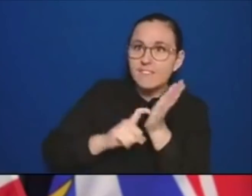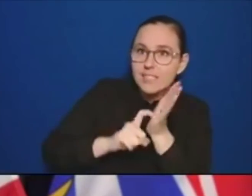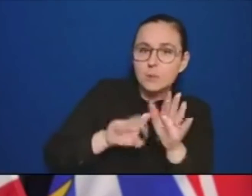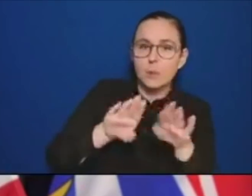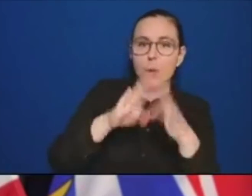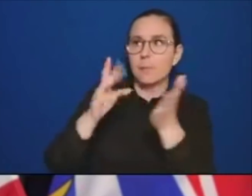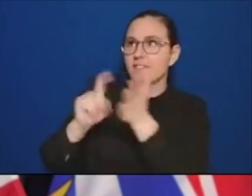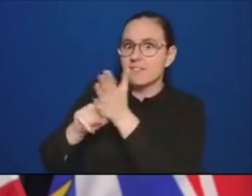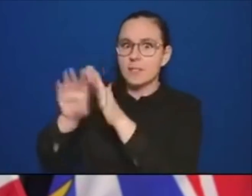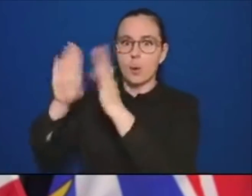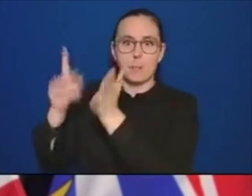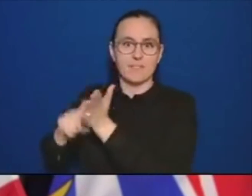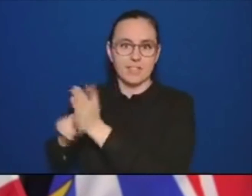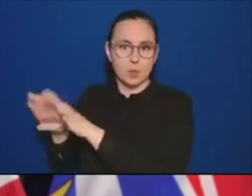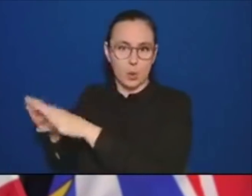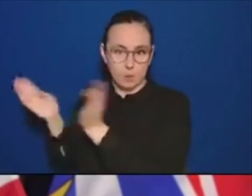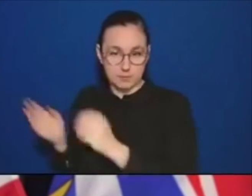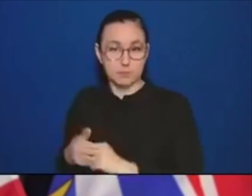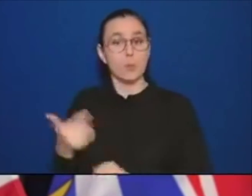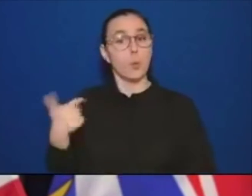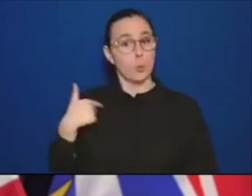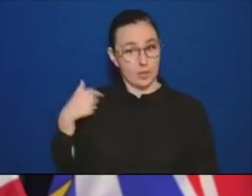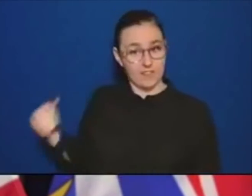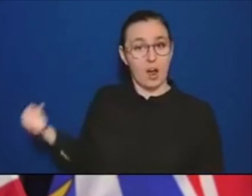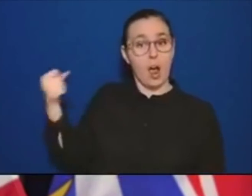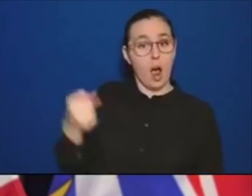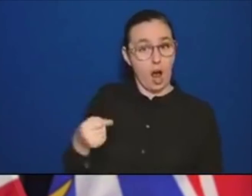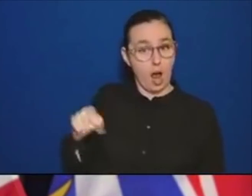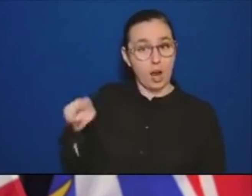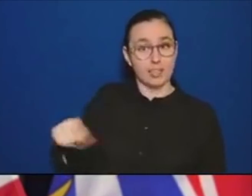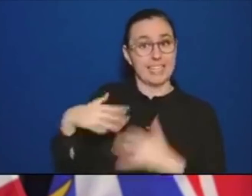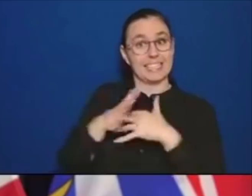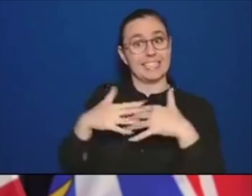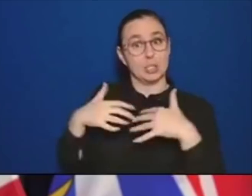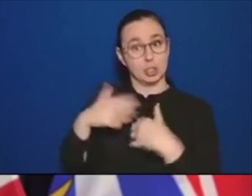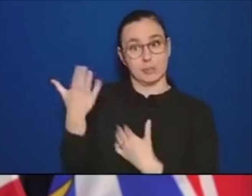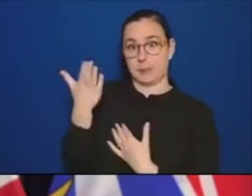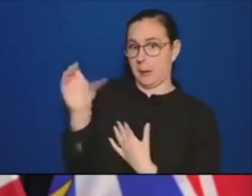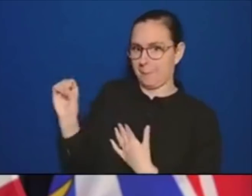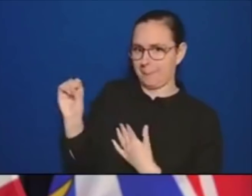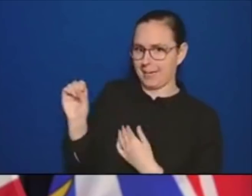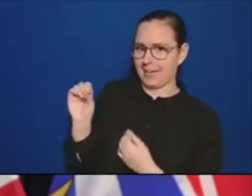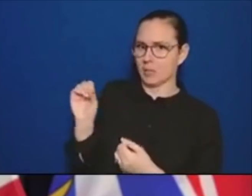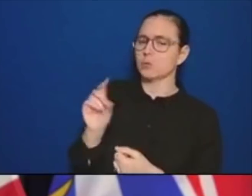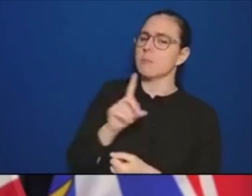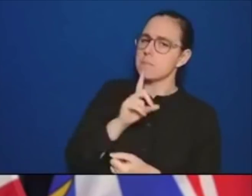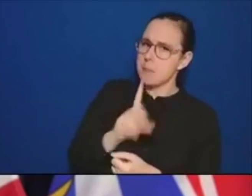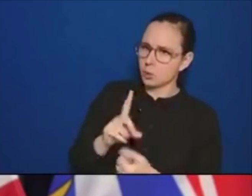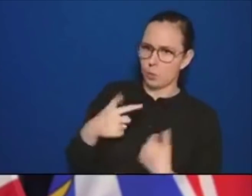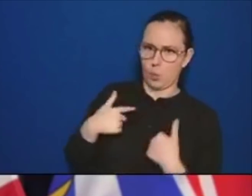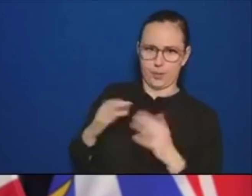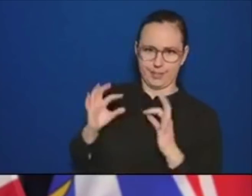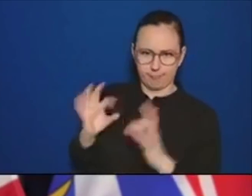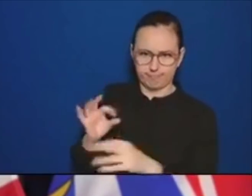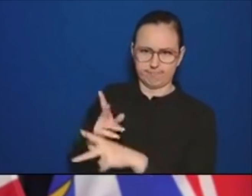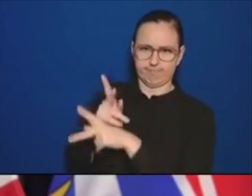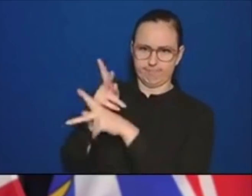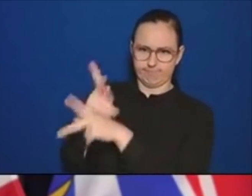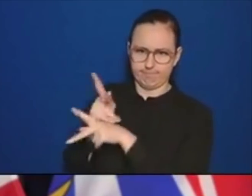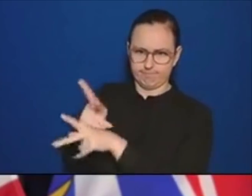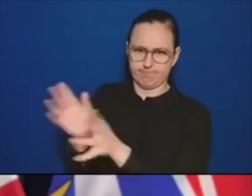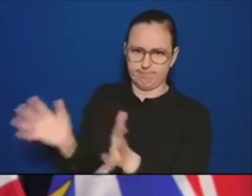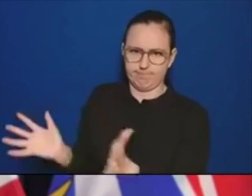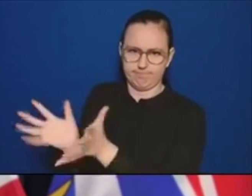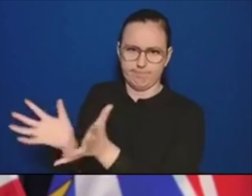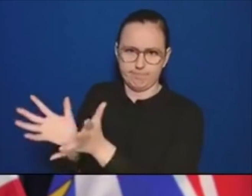Indigenous companies to deliver on archaeological services, for example, on Highway 1 through the Fraser Canyon. We'll continue to look for